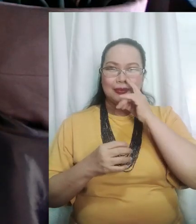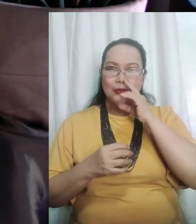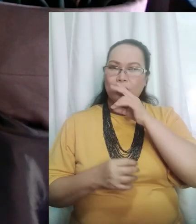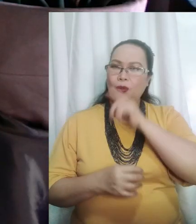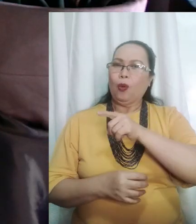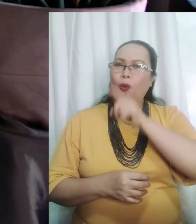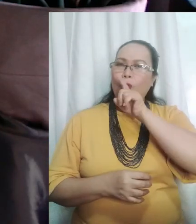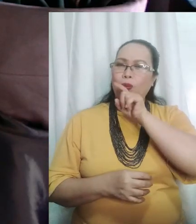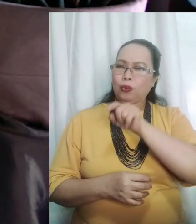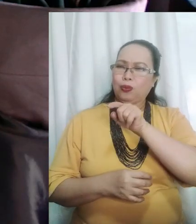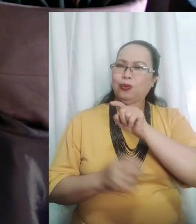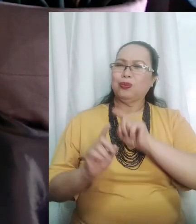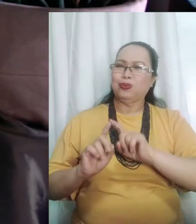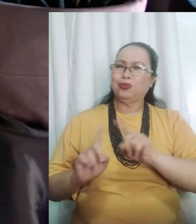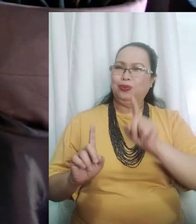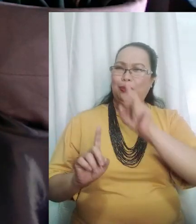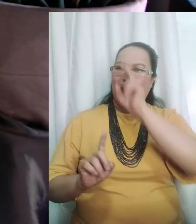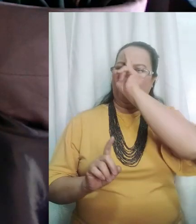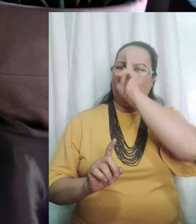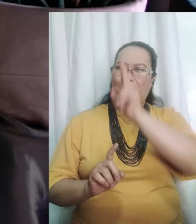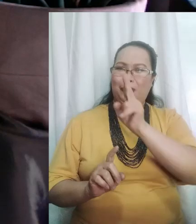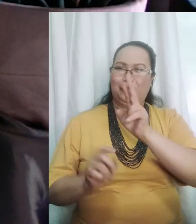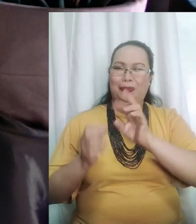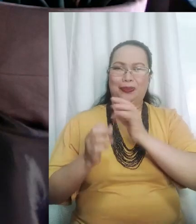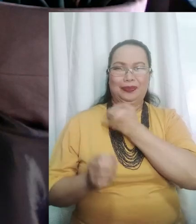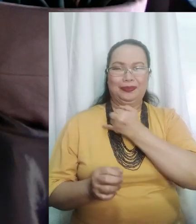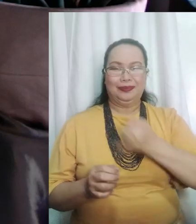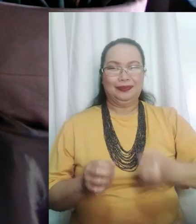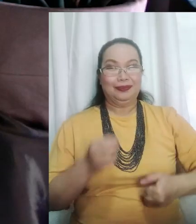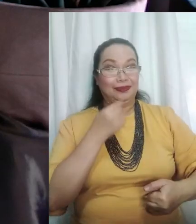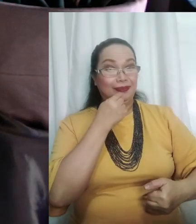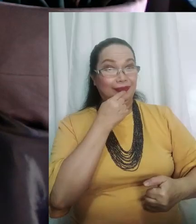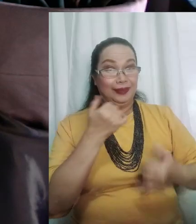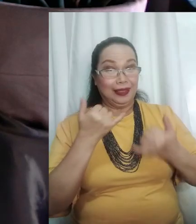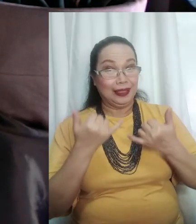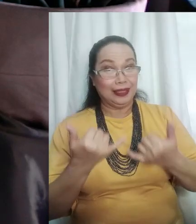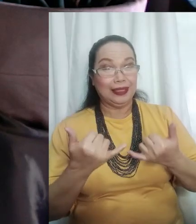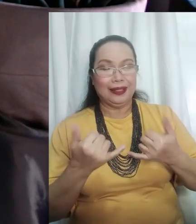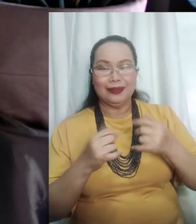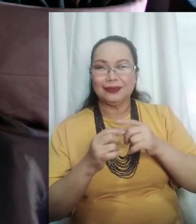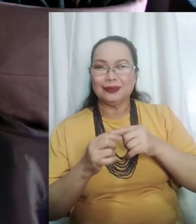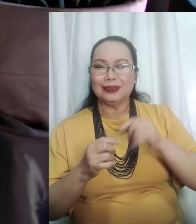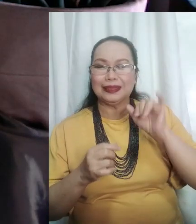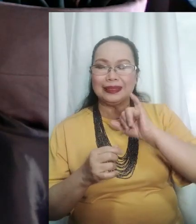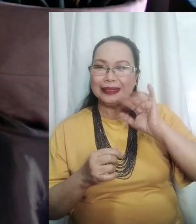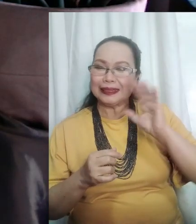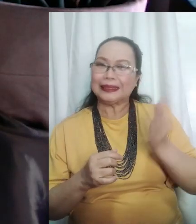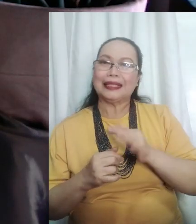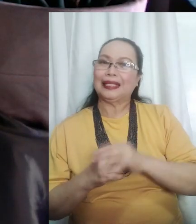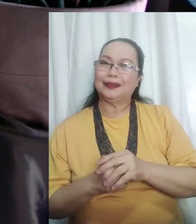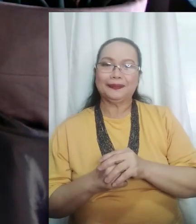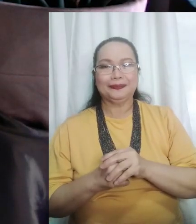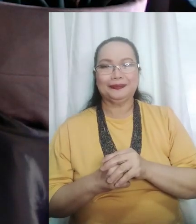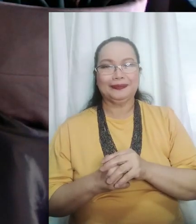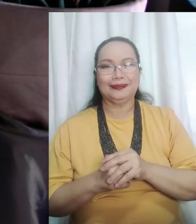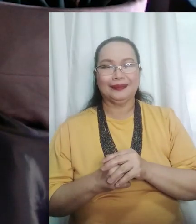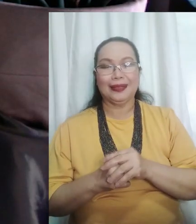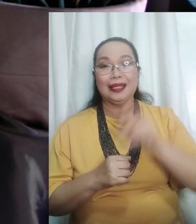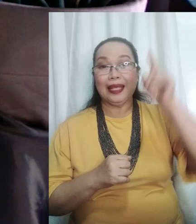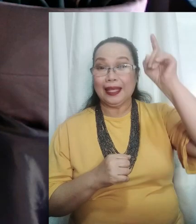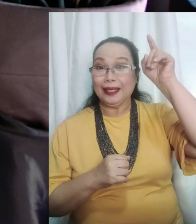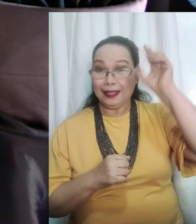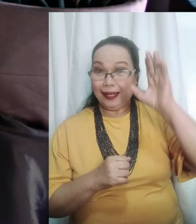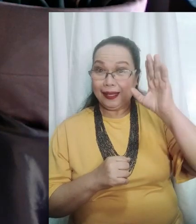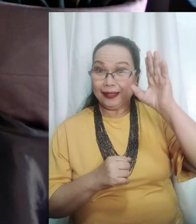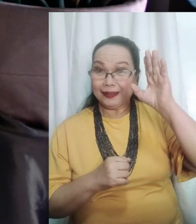no? So, now this situation, I will tell us today, is another setup